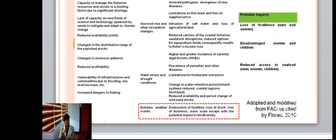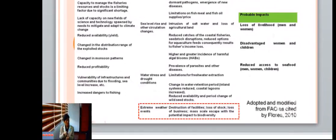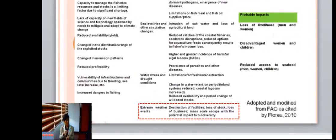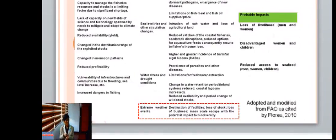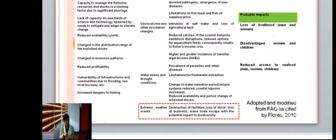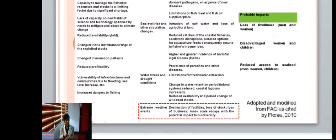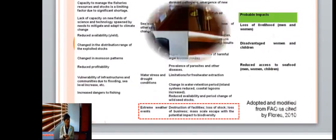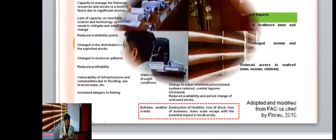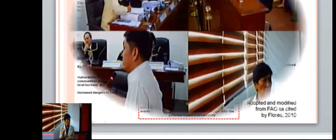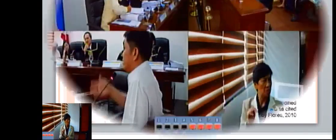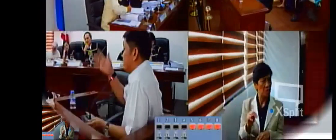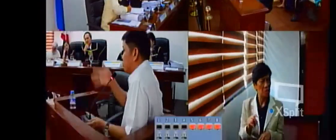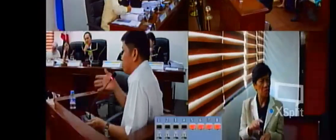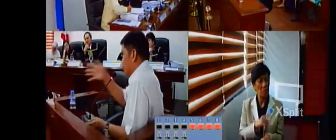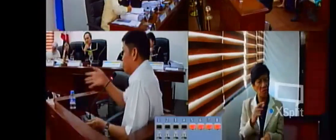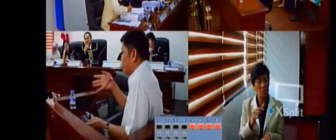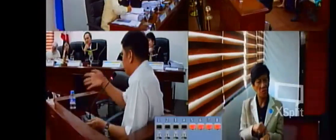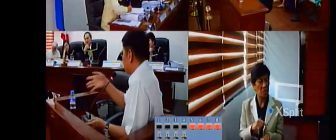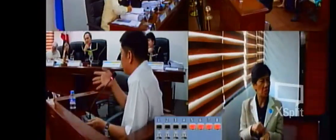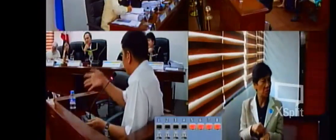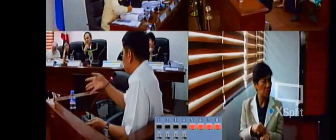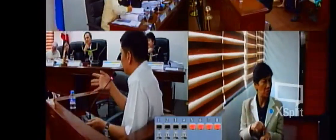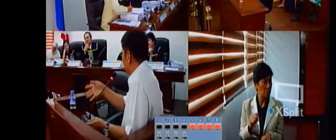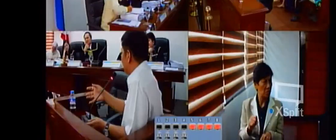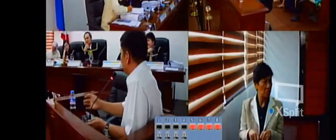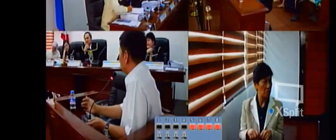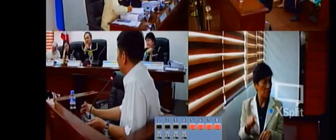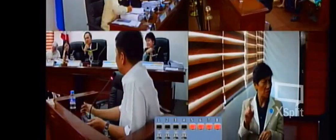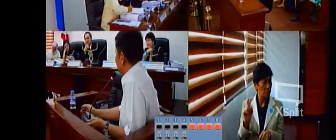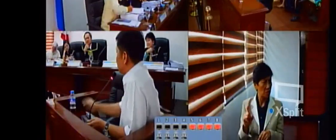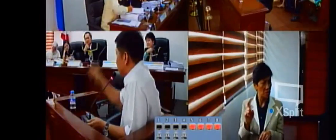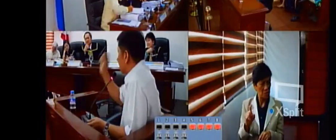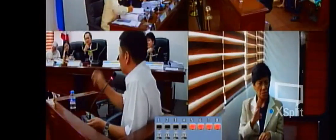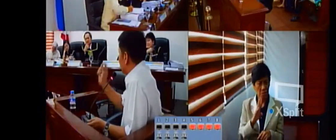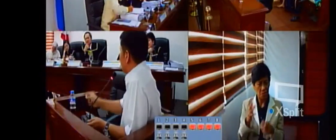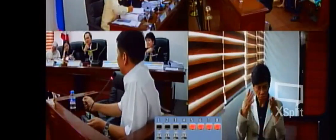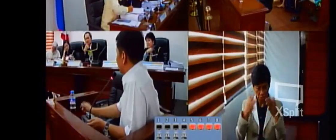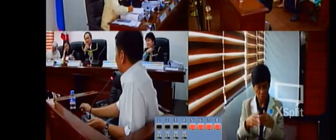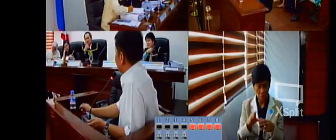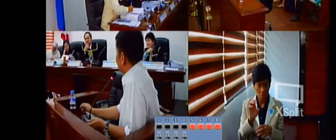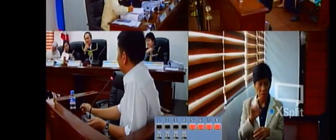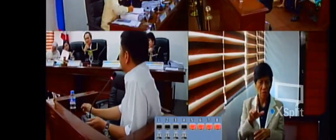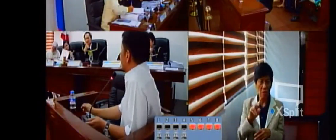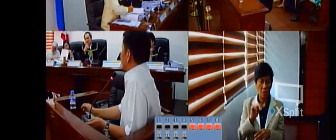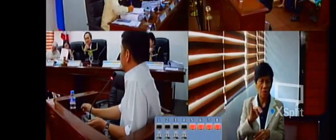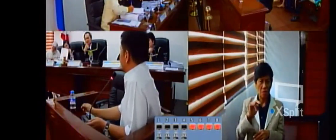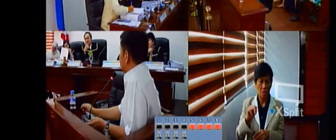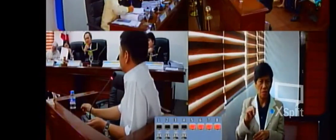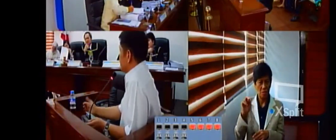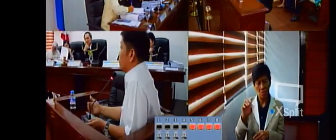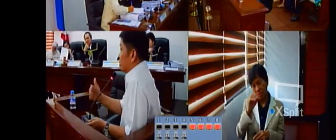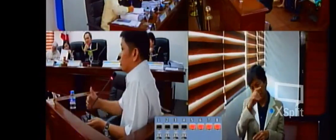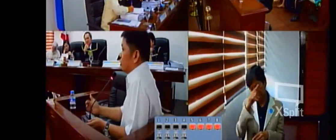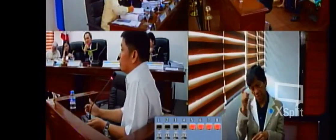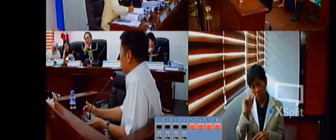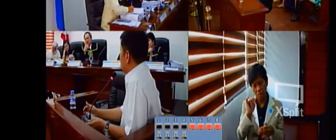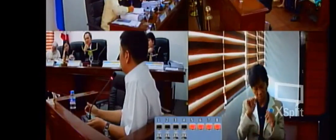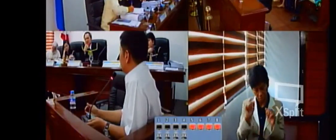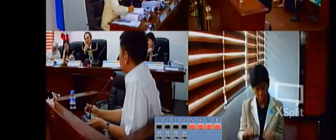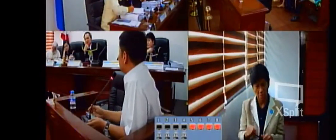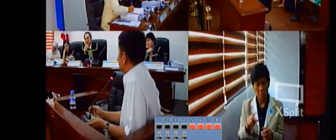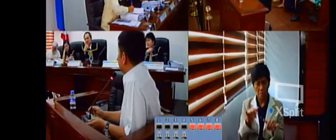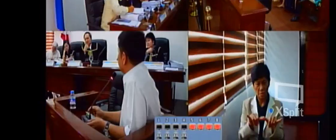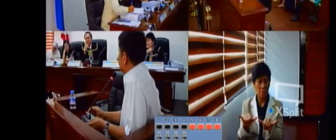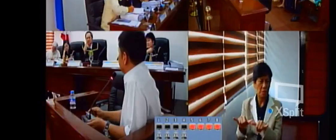kind of difficult. That's why in our case, we focus on El Nino, because that one we can measure as a function of climate